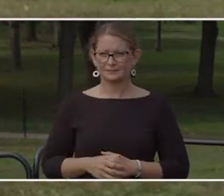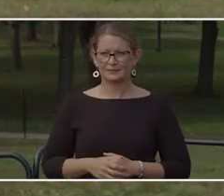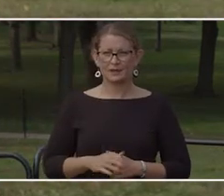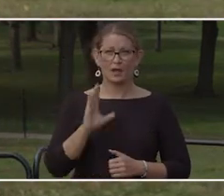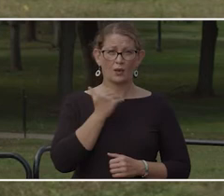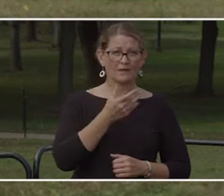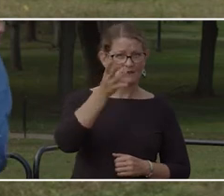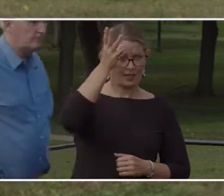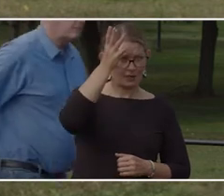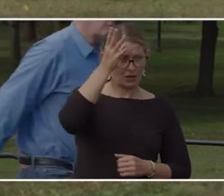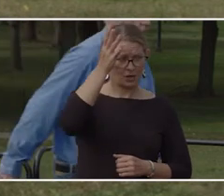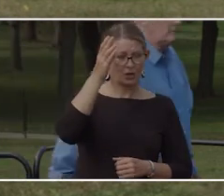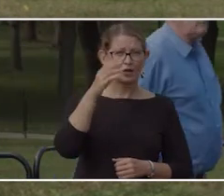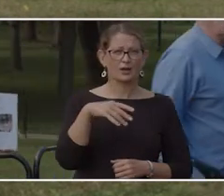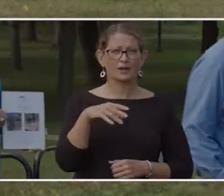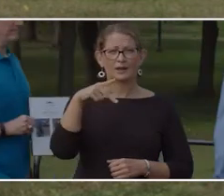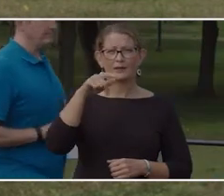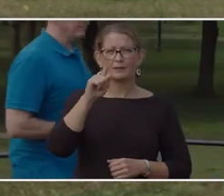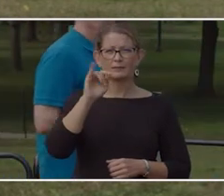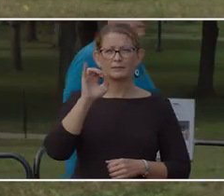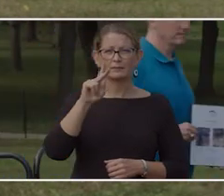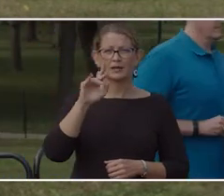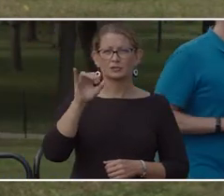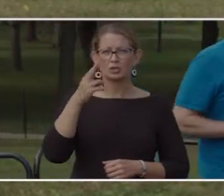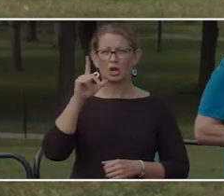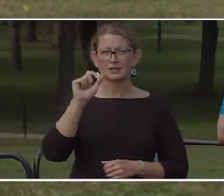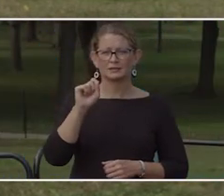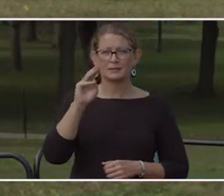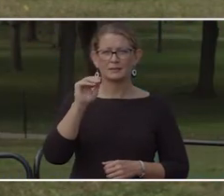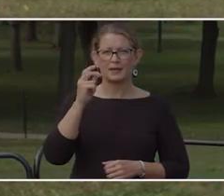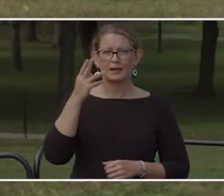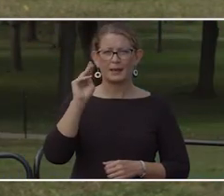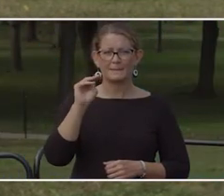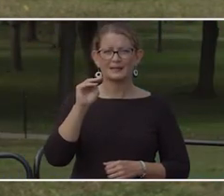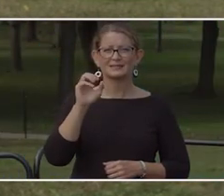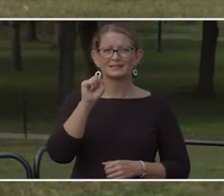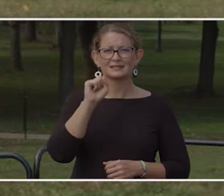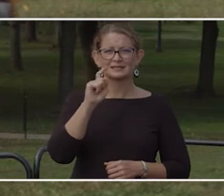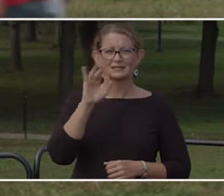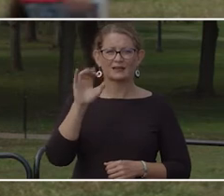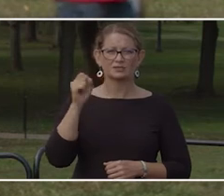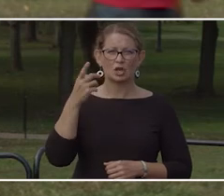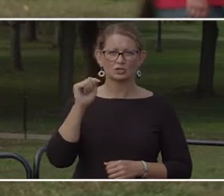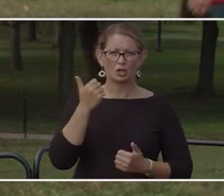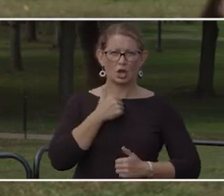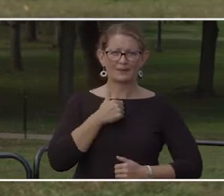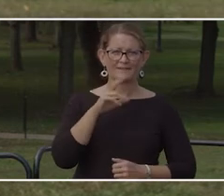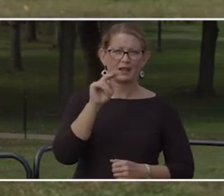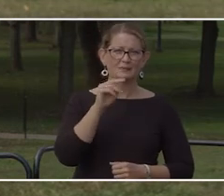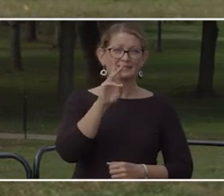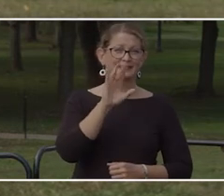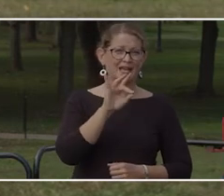Our father, the Honorable Patrick Charles Monahan, Staff Sergeant, Army, Vietnam, 1968